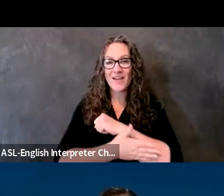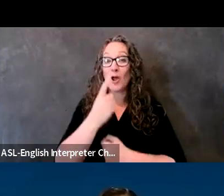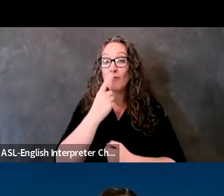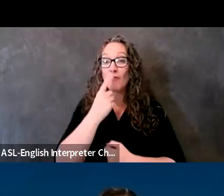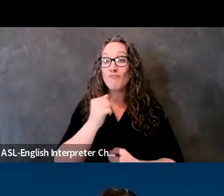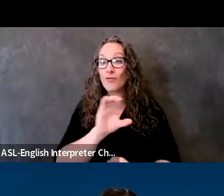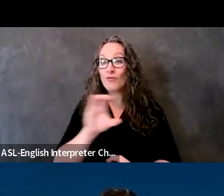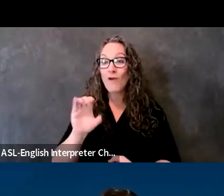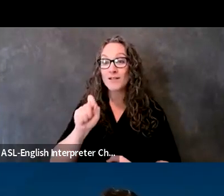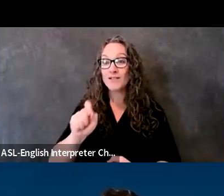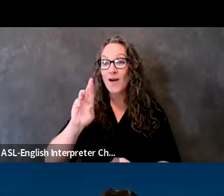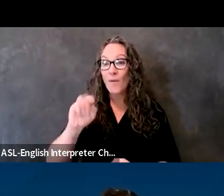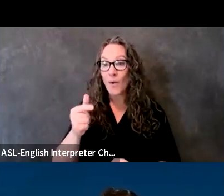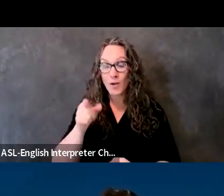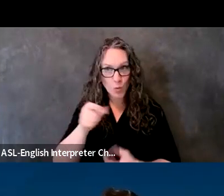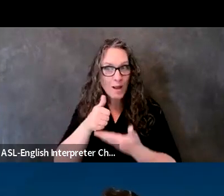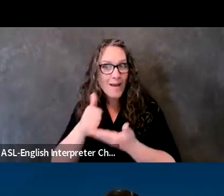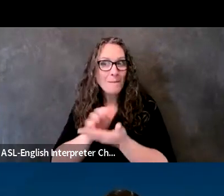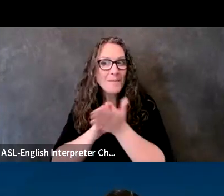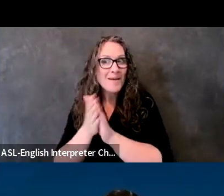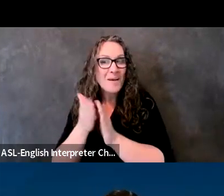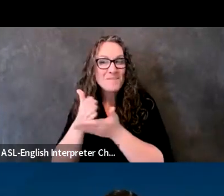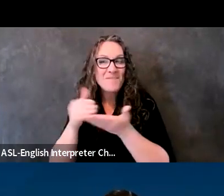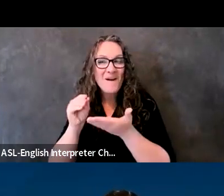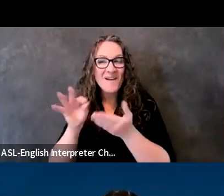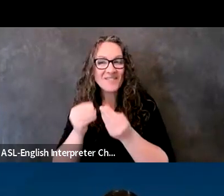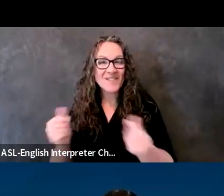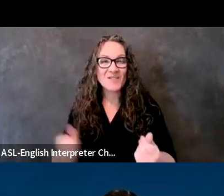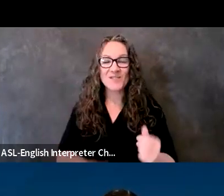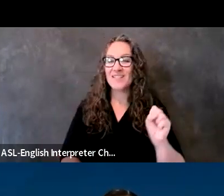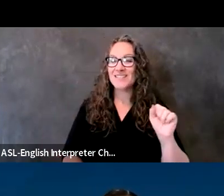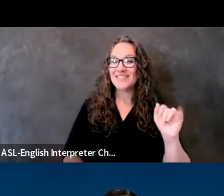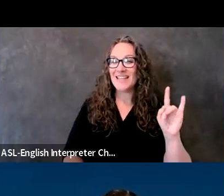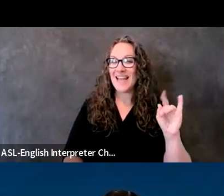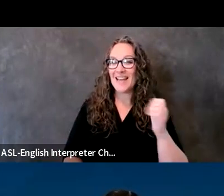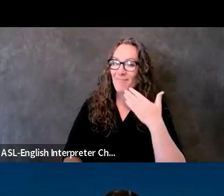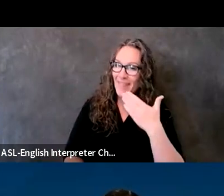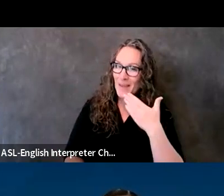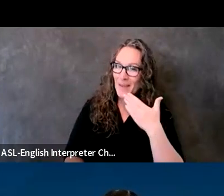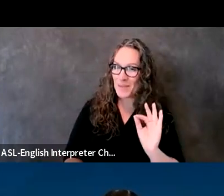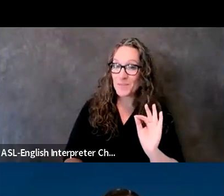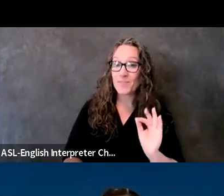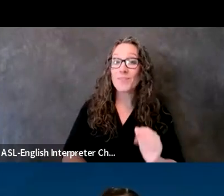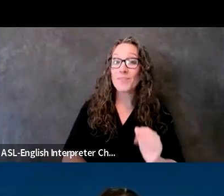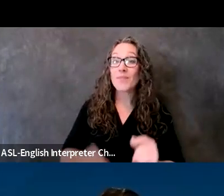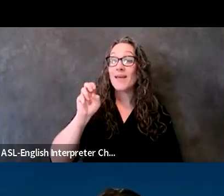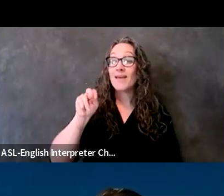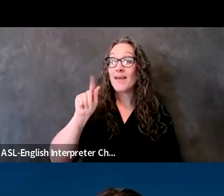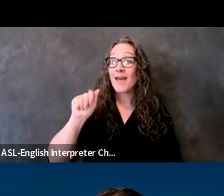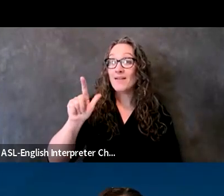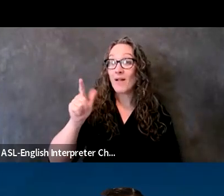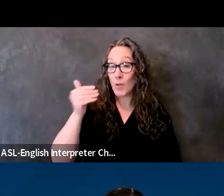can help be part of the solution. This is Sadie. Thank you. And Kendall, go ahead, and then we're gonna.